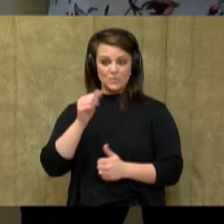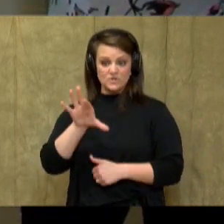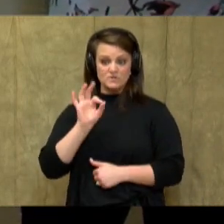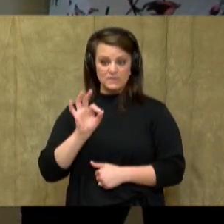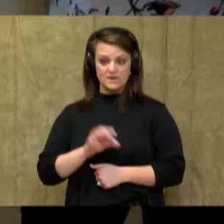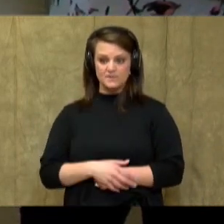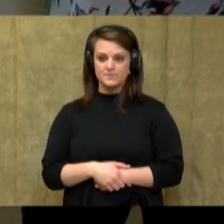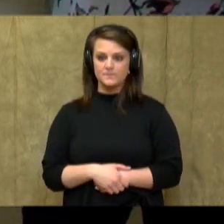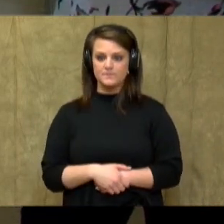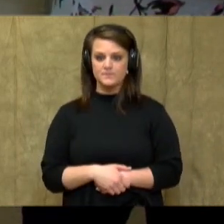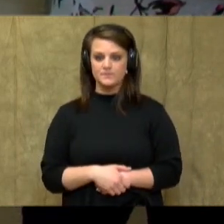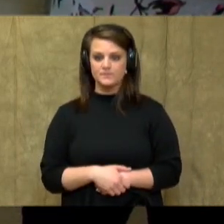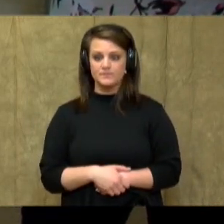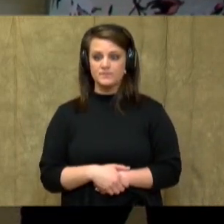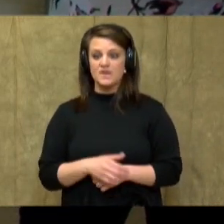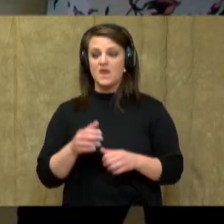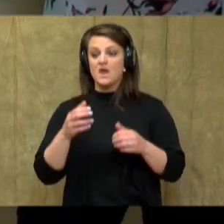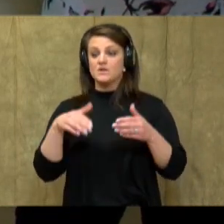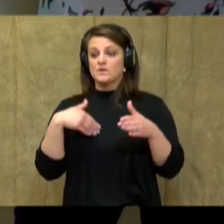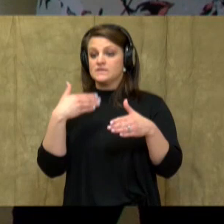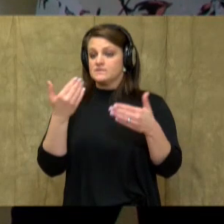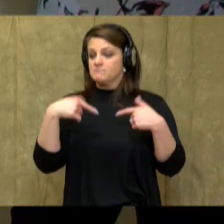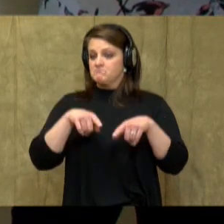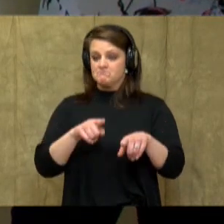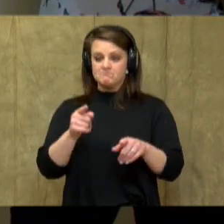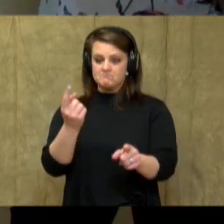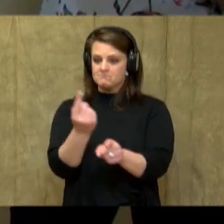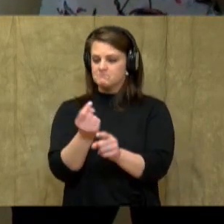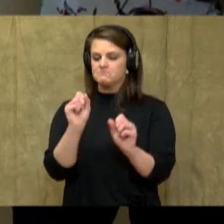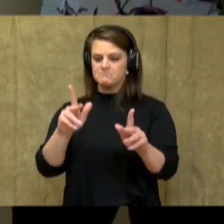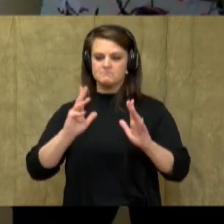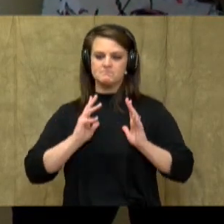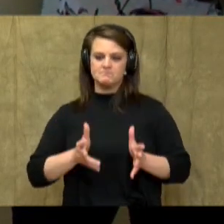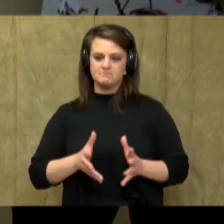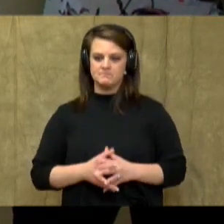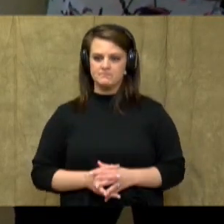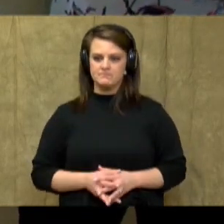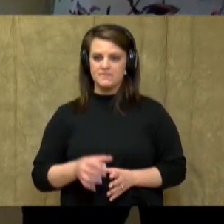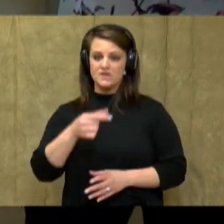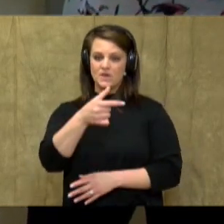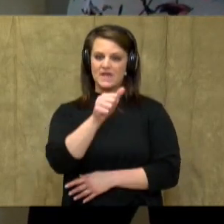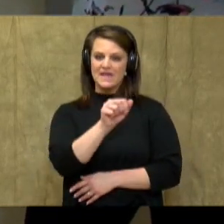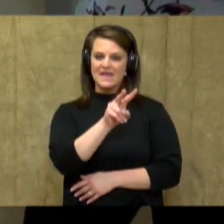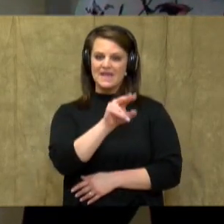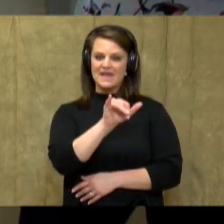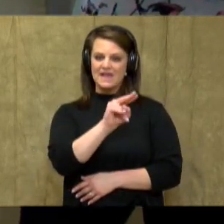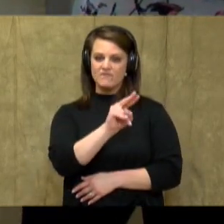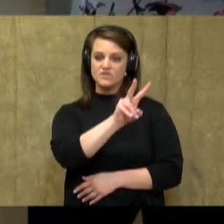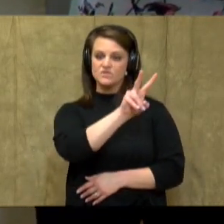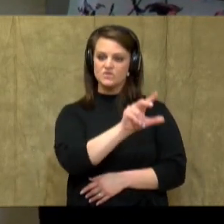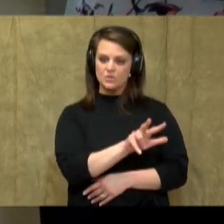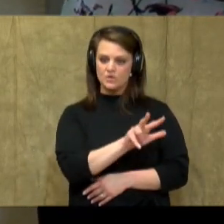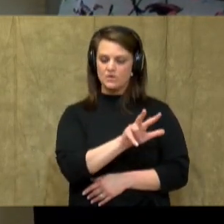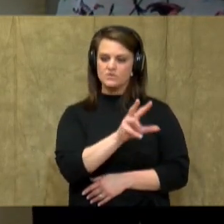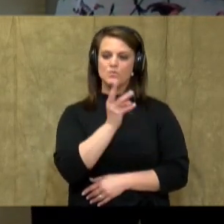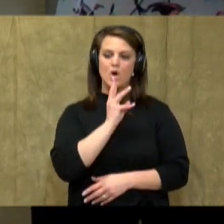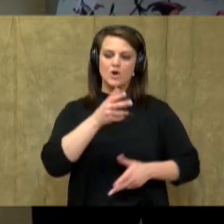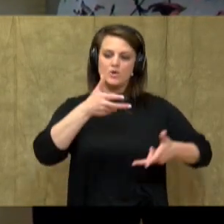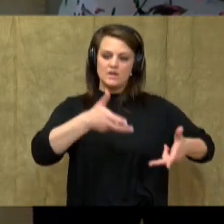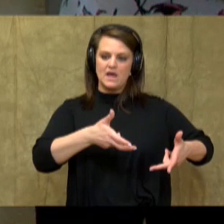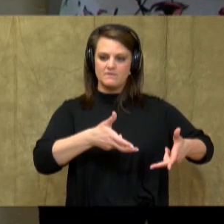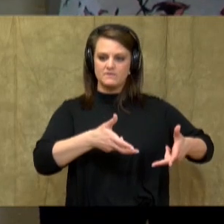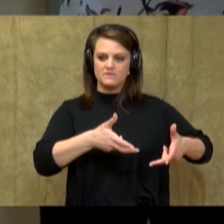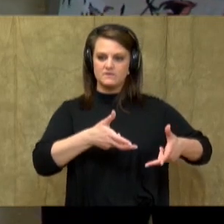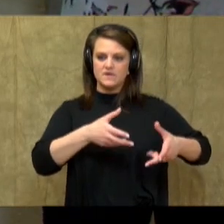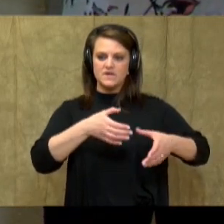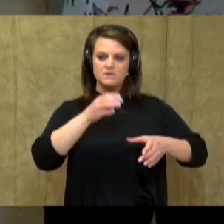you choose, as long as you do it correctly, that's okay. Gavin has 2/3 pint of water left in his water bottle.